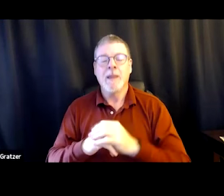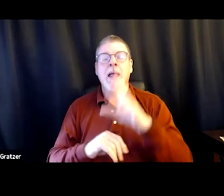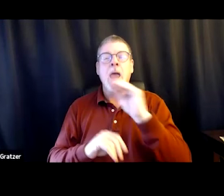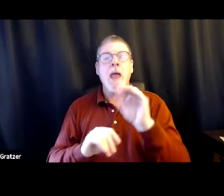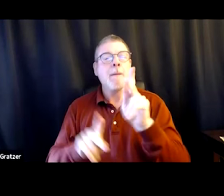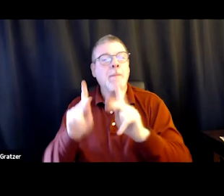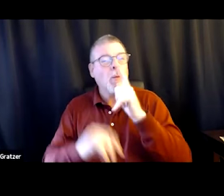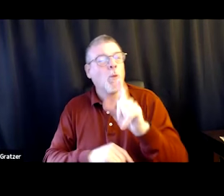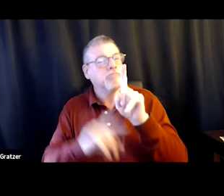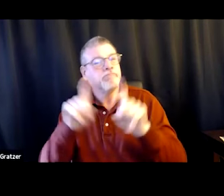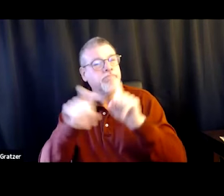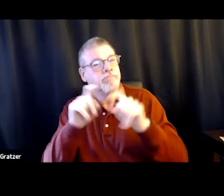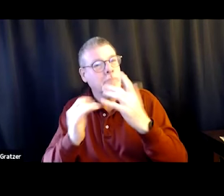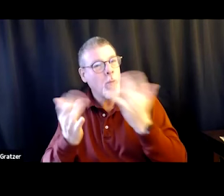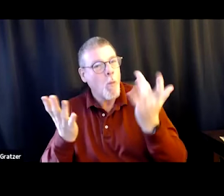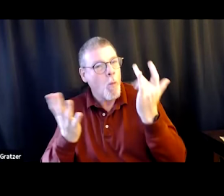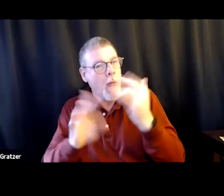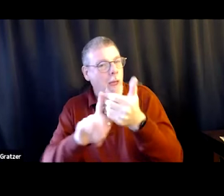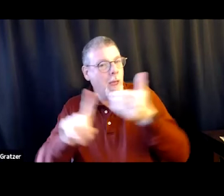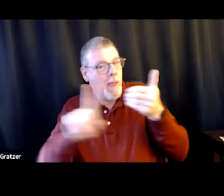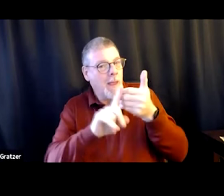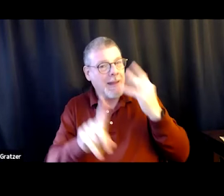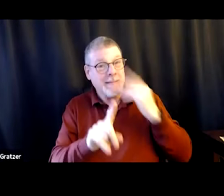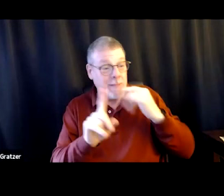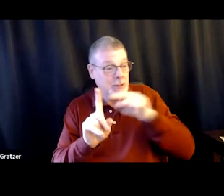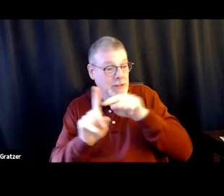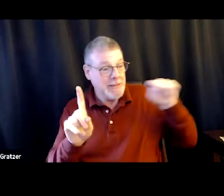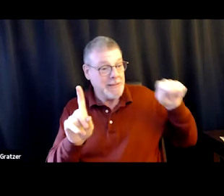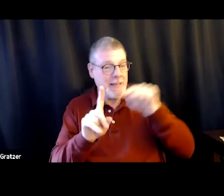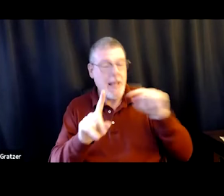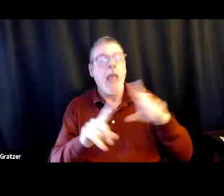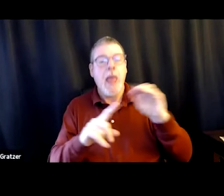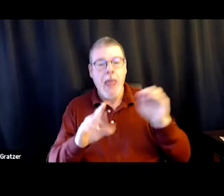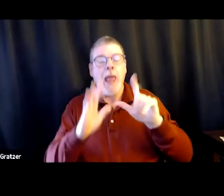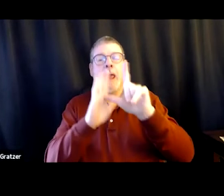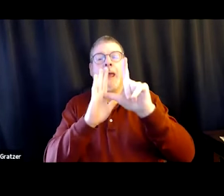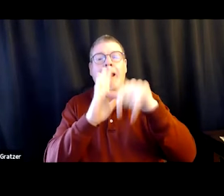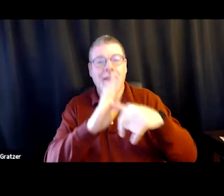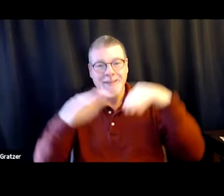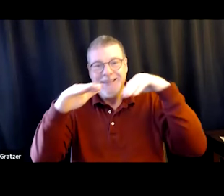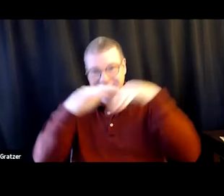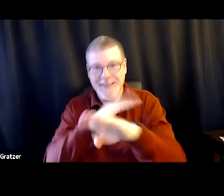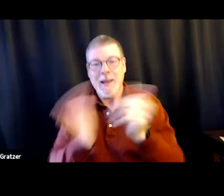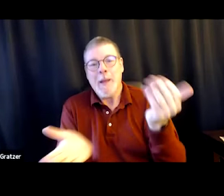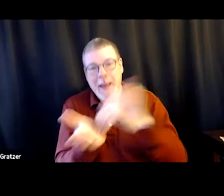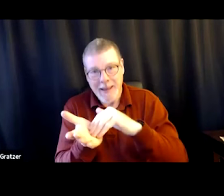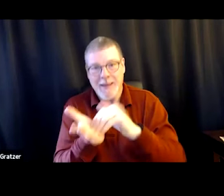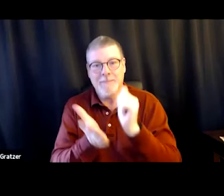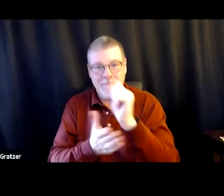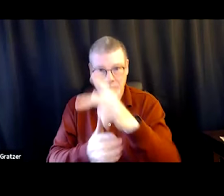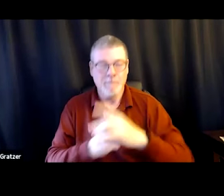relates explicitly to those pre-incarceration experiences and reentry related experiences of the